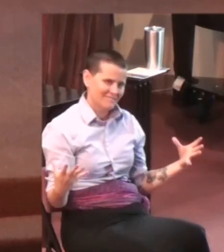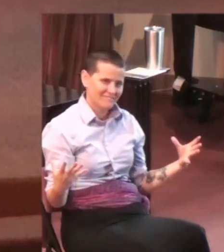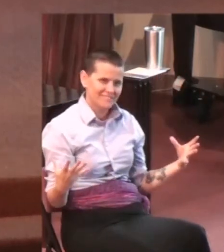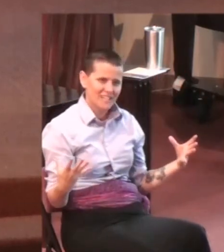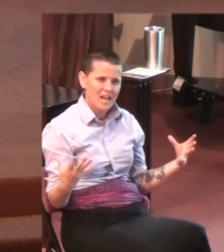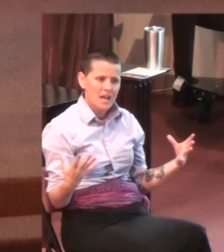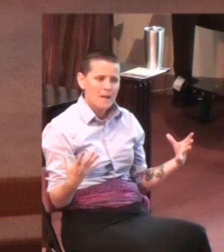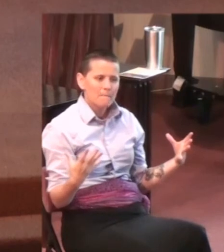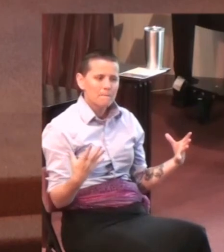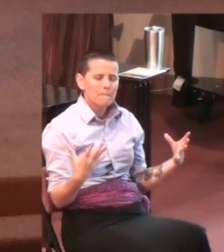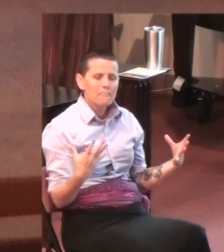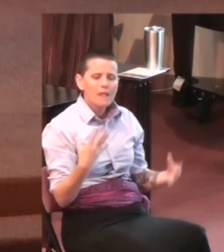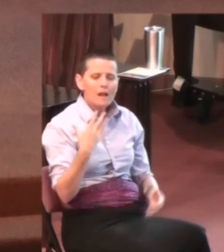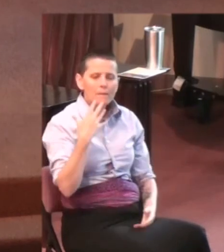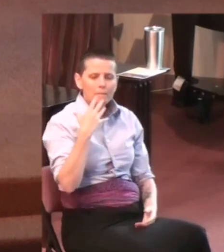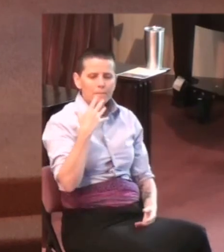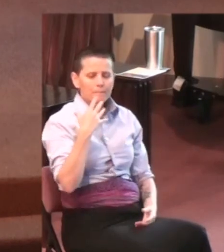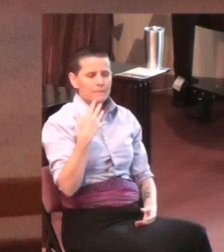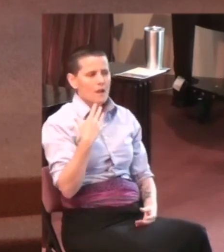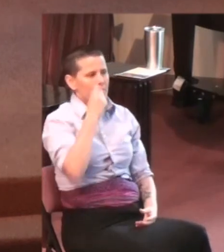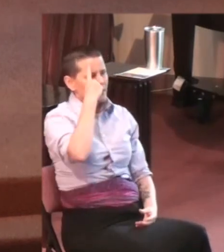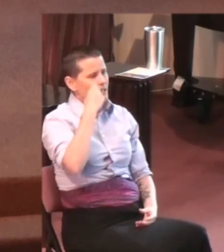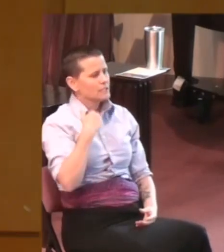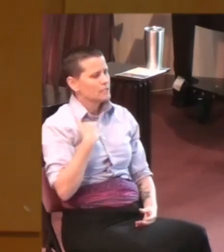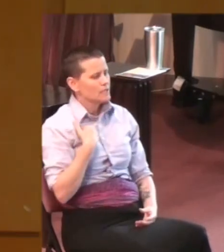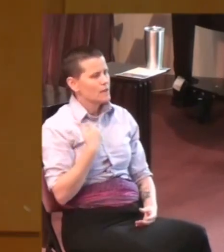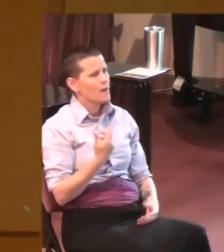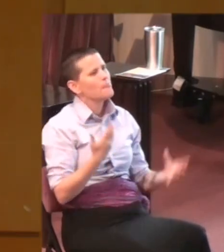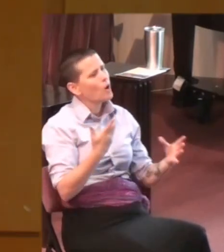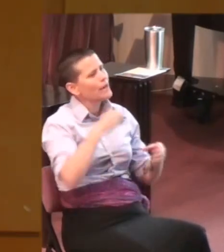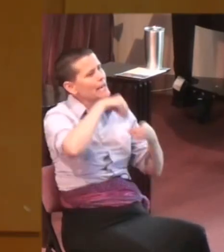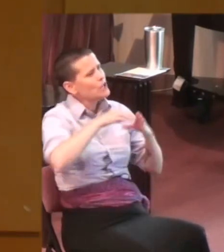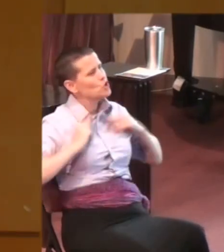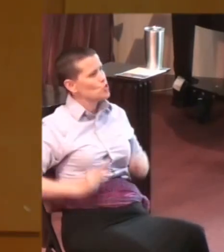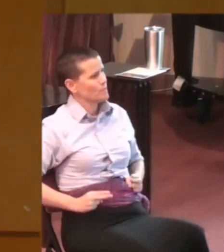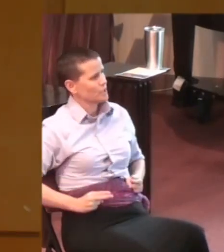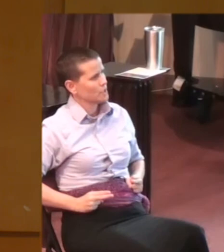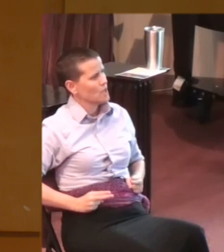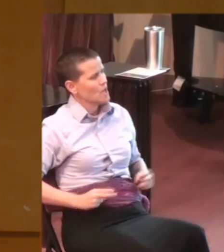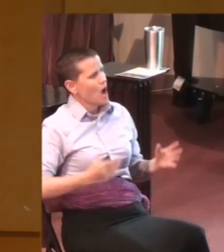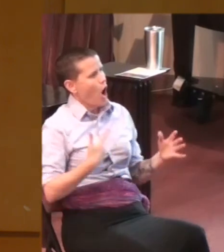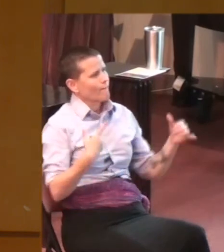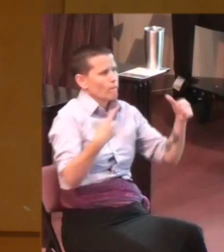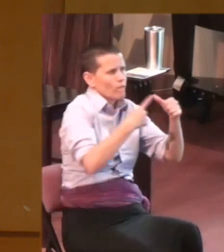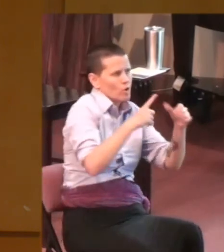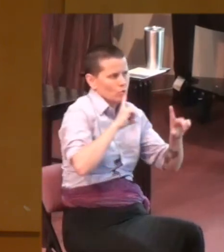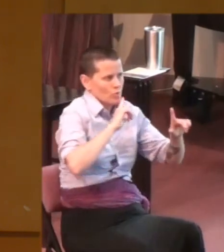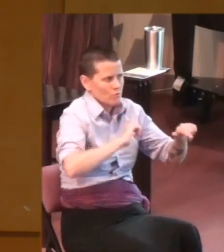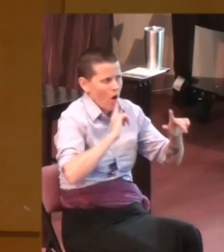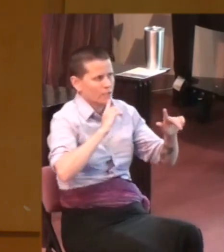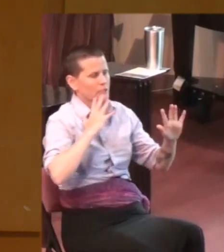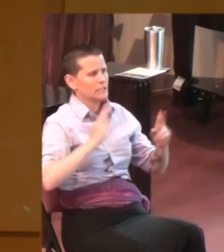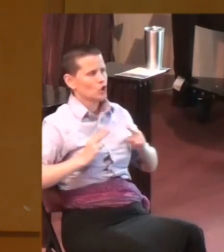run by animal responses, reactions. And that takes a tremendous amount of surrender. But